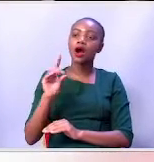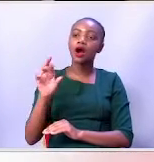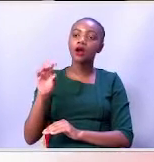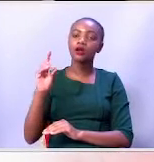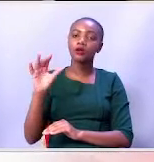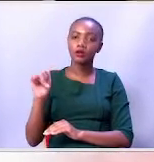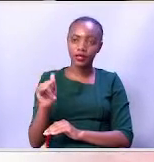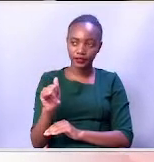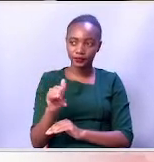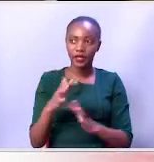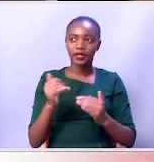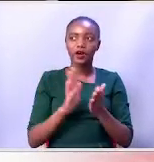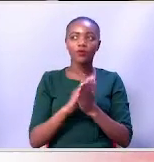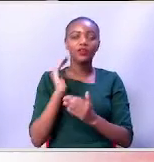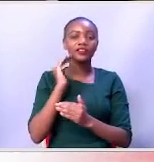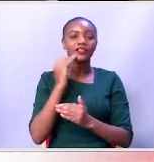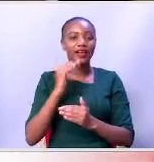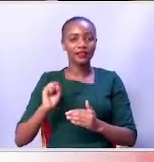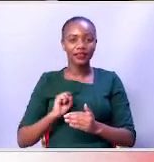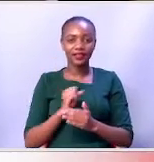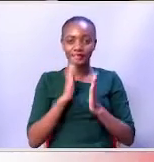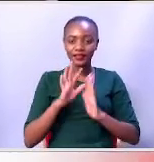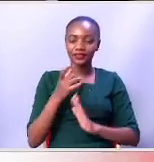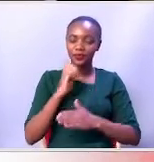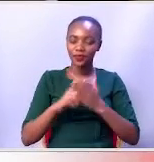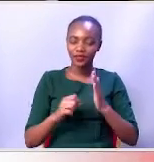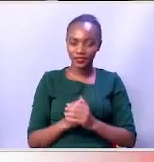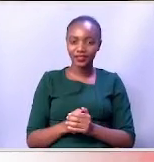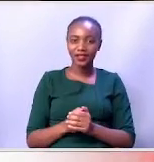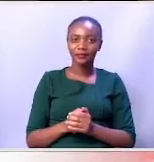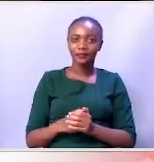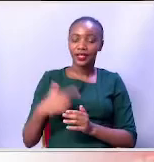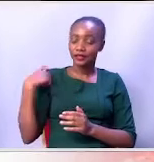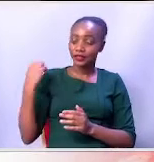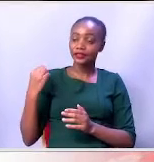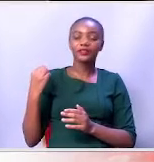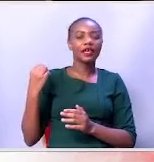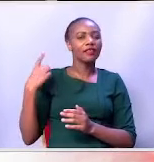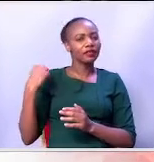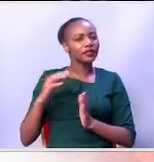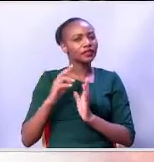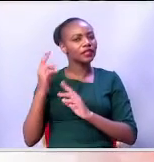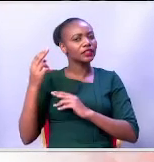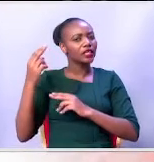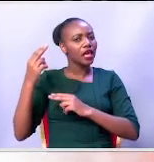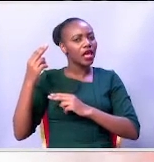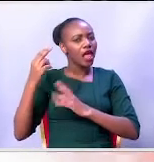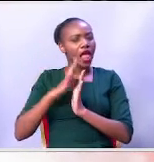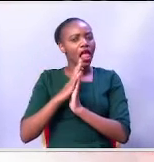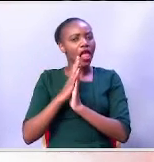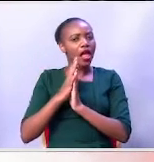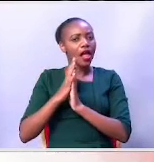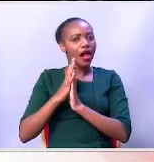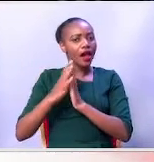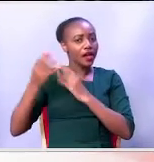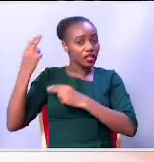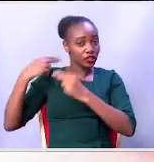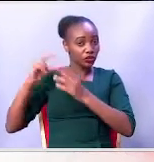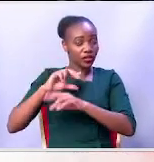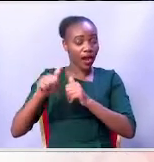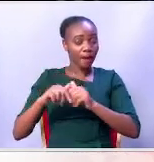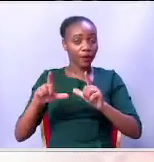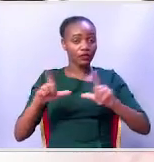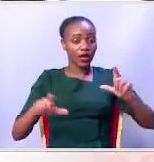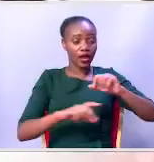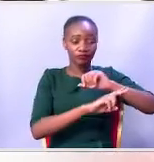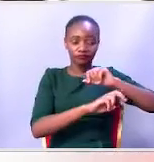by Siaya Senator James Orengo said a glimpse at the recent history of land grabbing in the country has been linked to others but not the